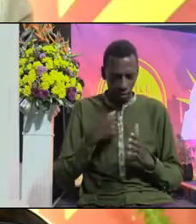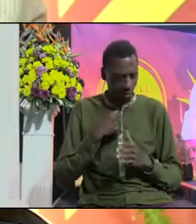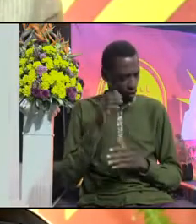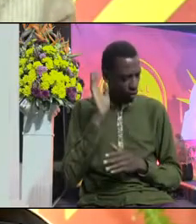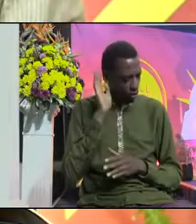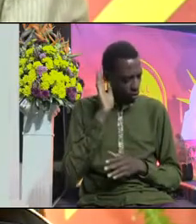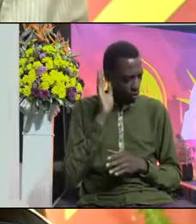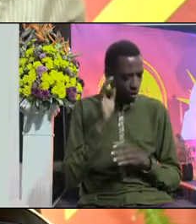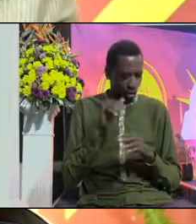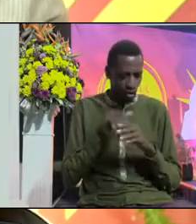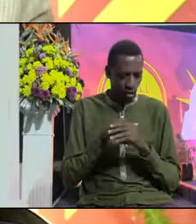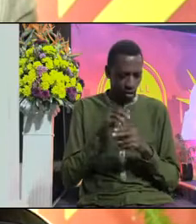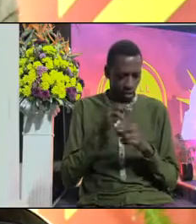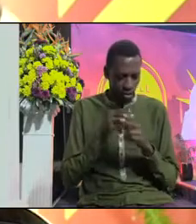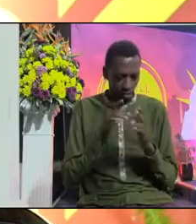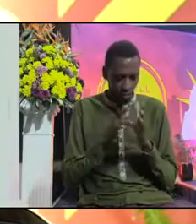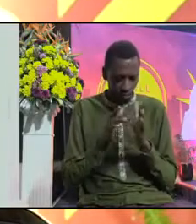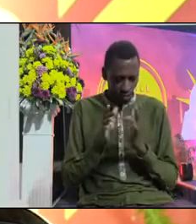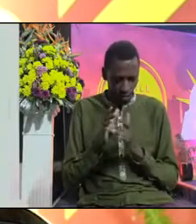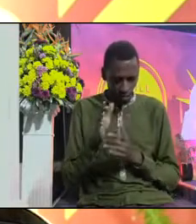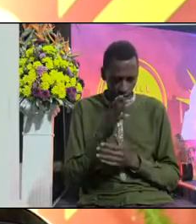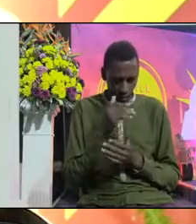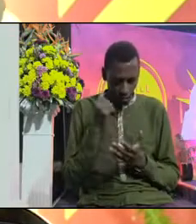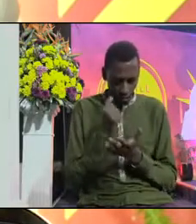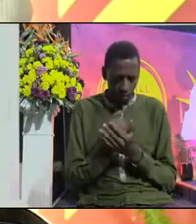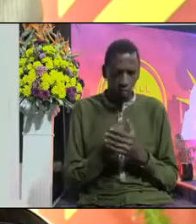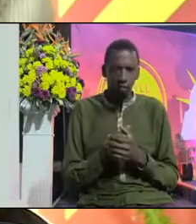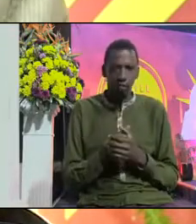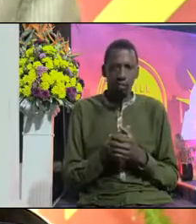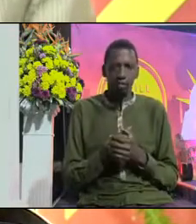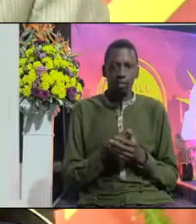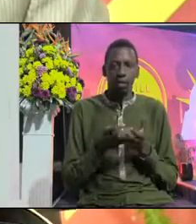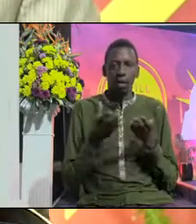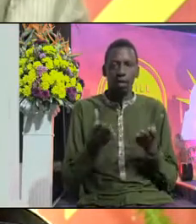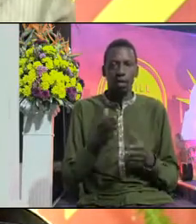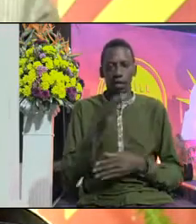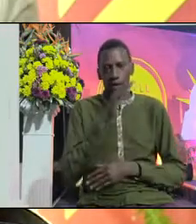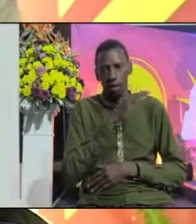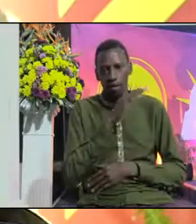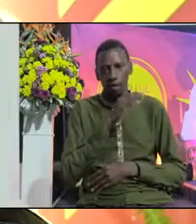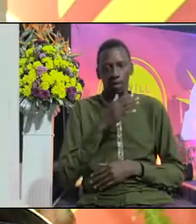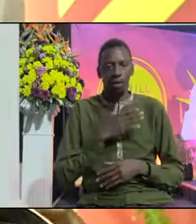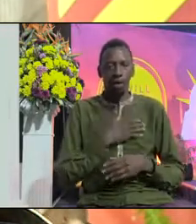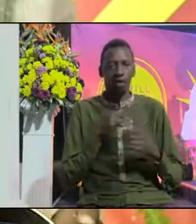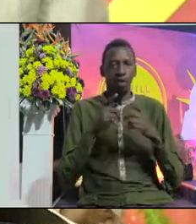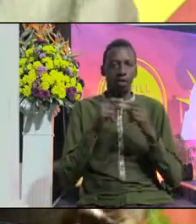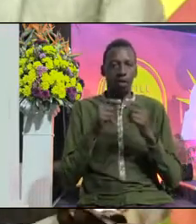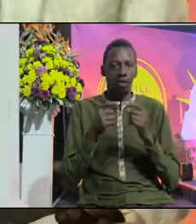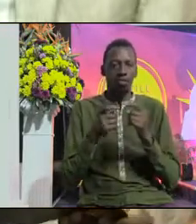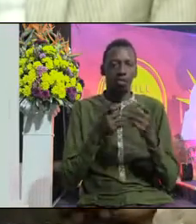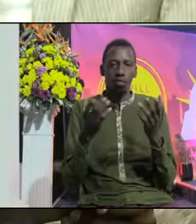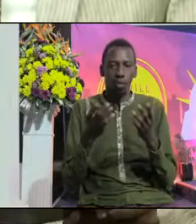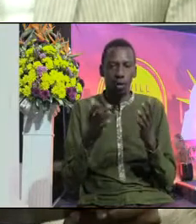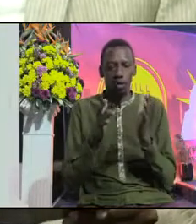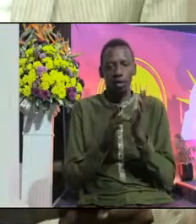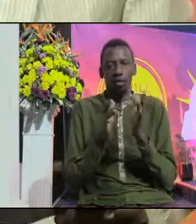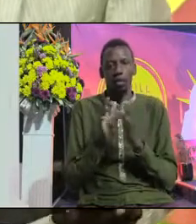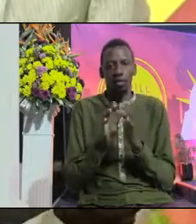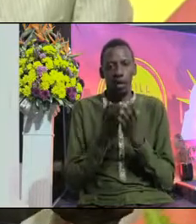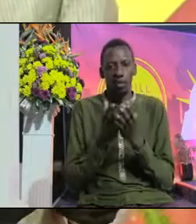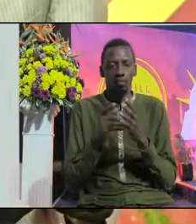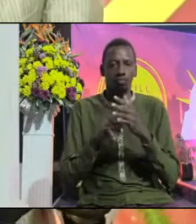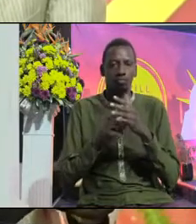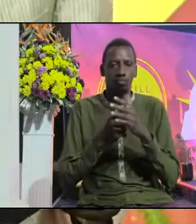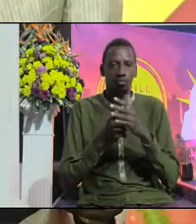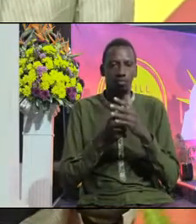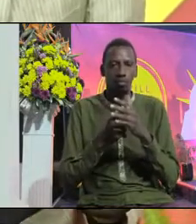In Jesus' name, amen. This evening, our message comes out of the book of Genesis, the book of